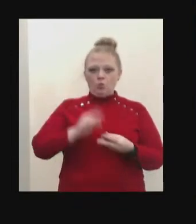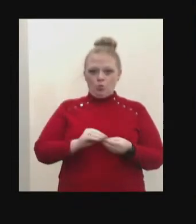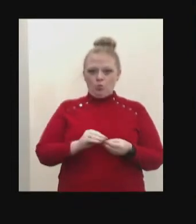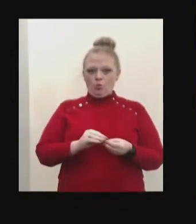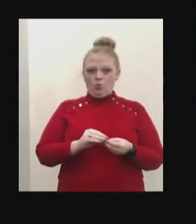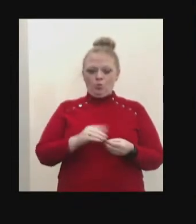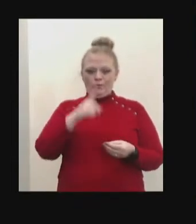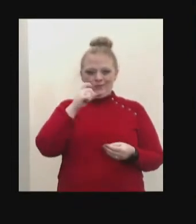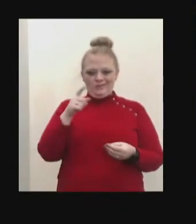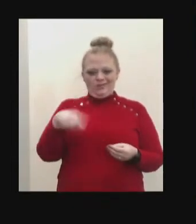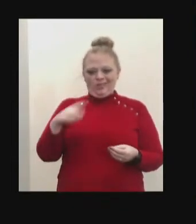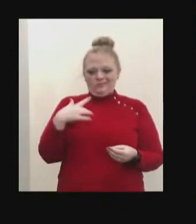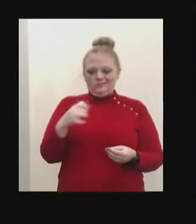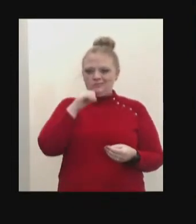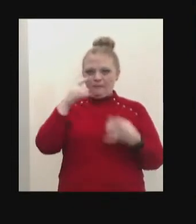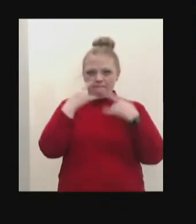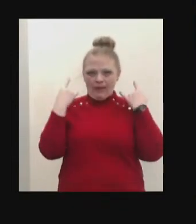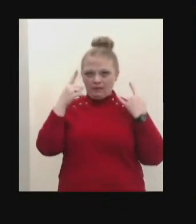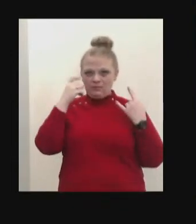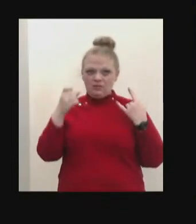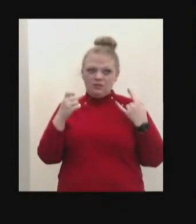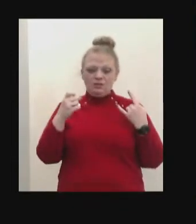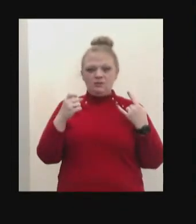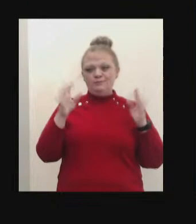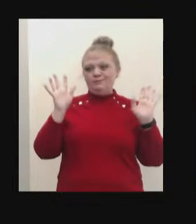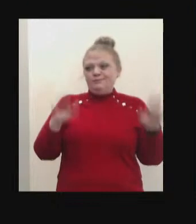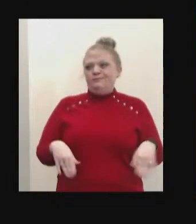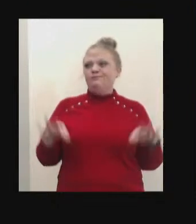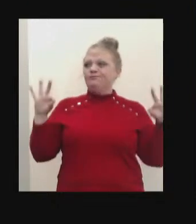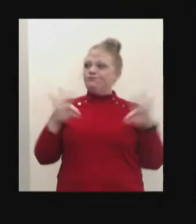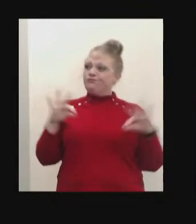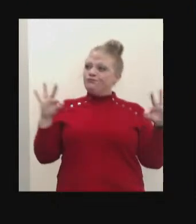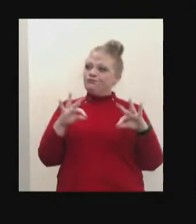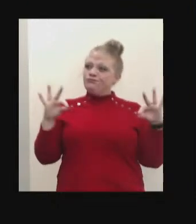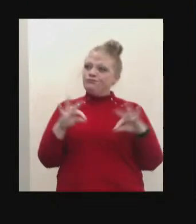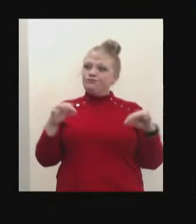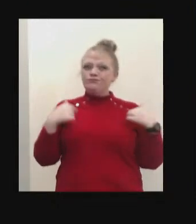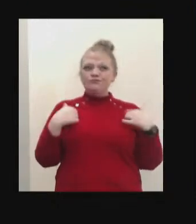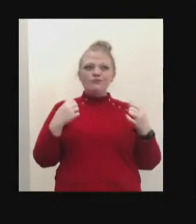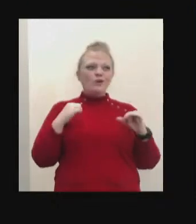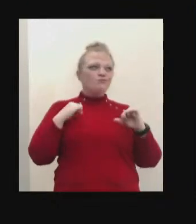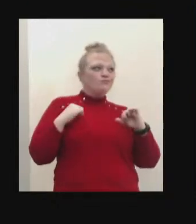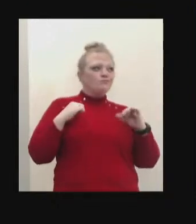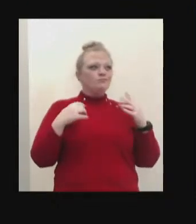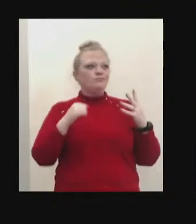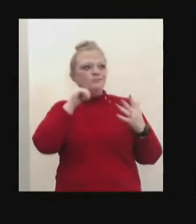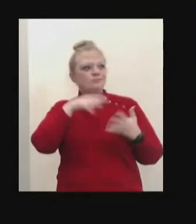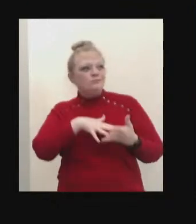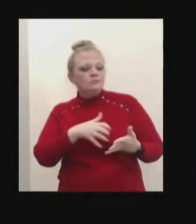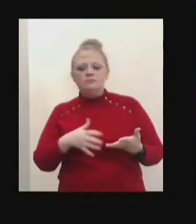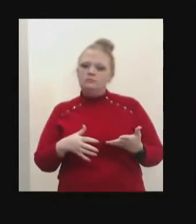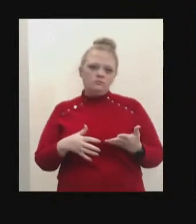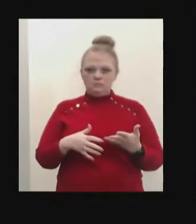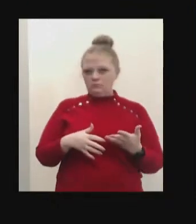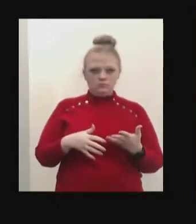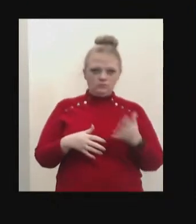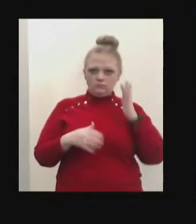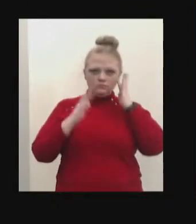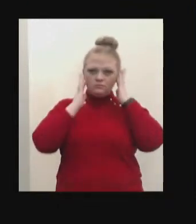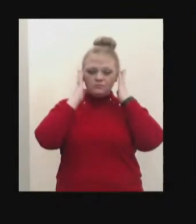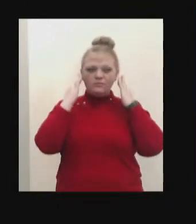the mask the most because they think they're invulnerable, but that is not the case, and as unfortunately was seen in the past